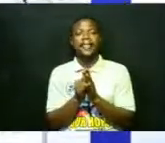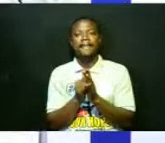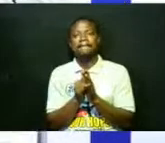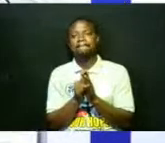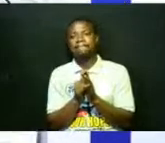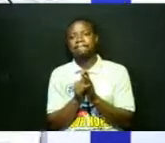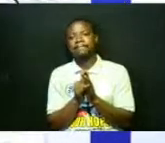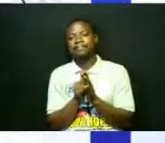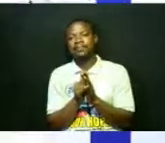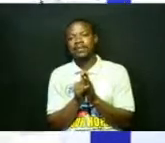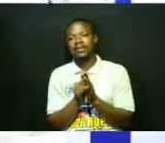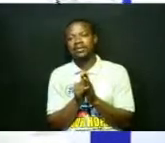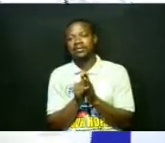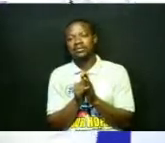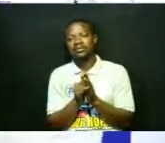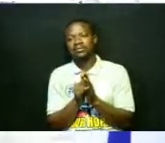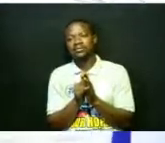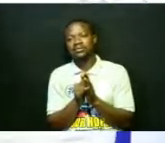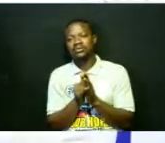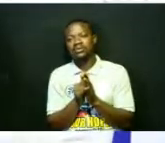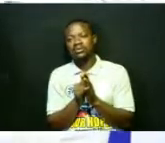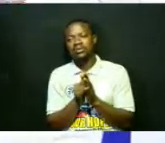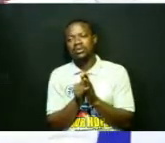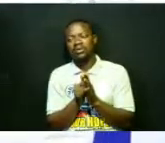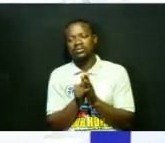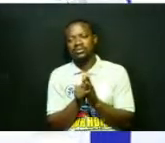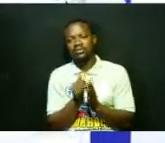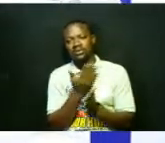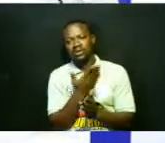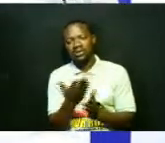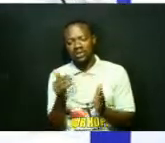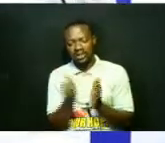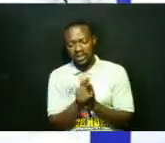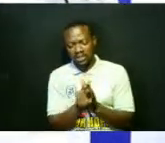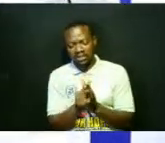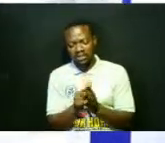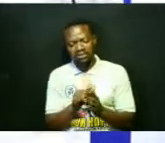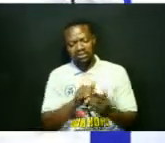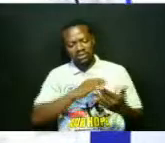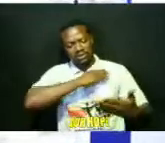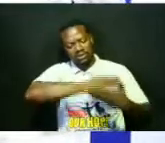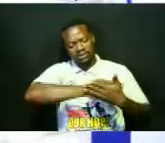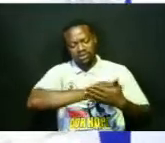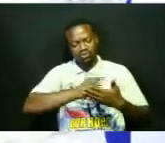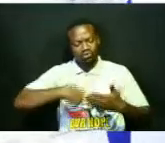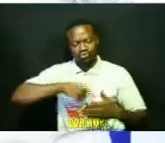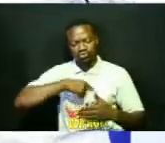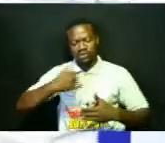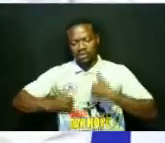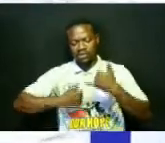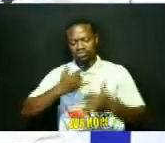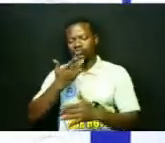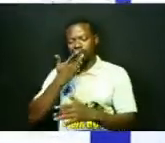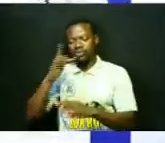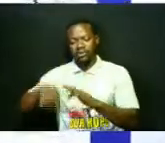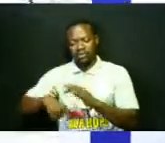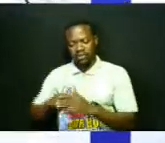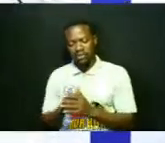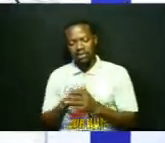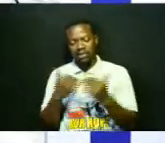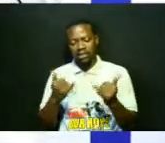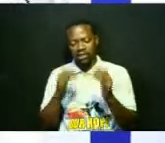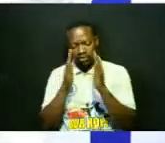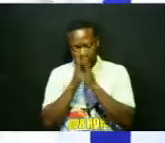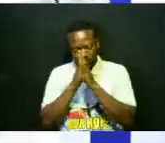things that will not let us enjoy the favor of the Lord. And we are